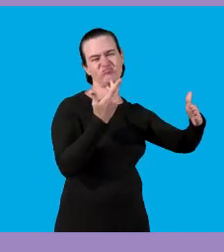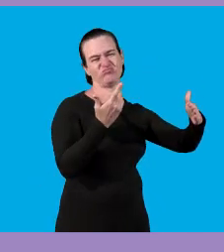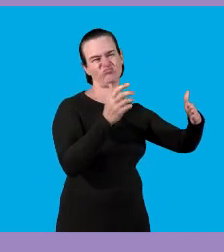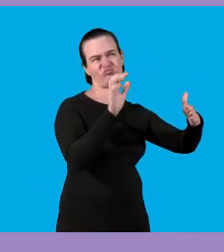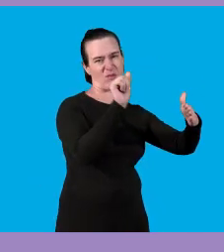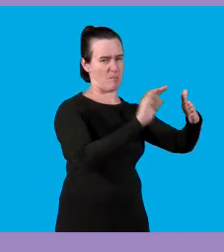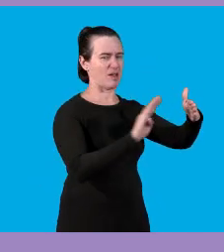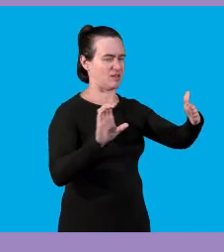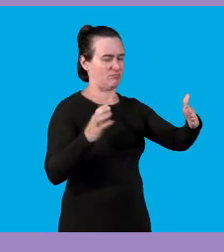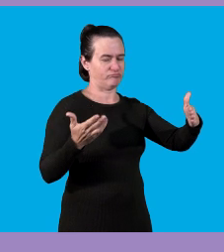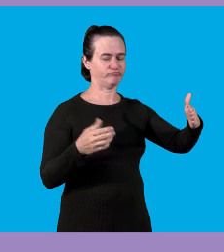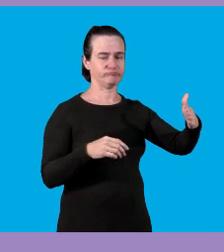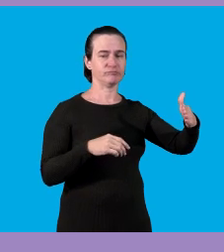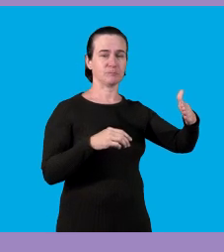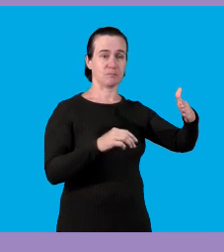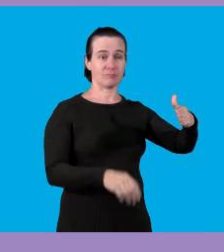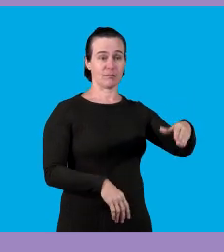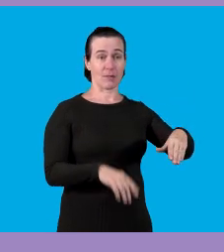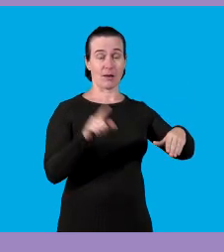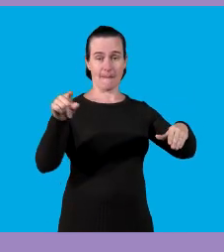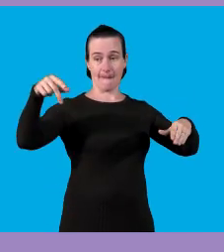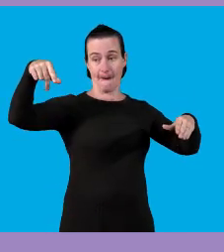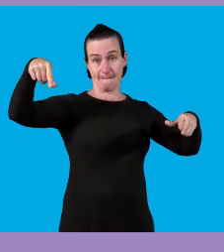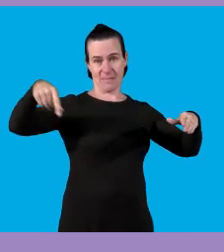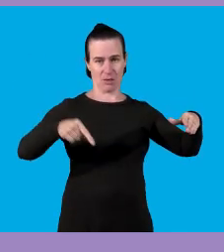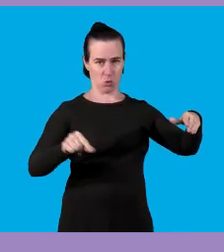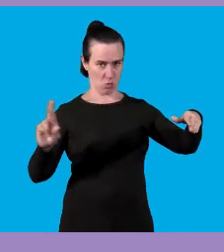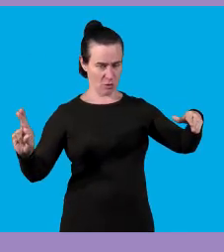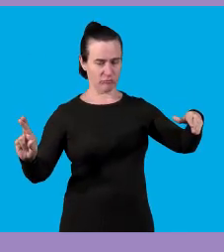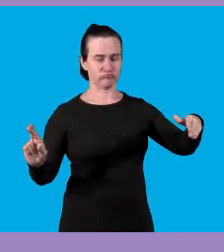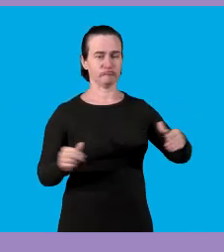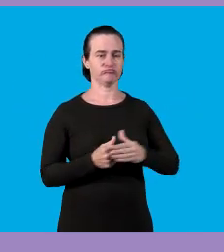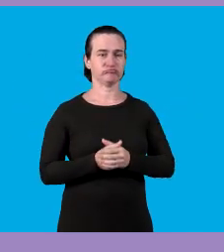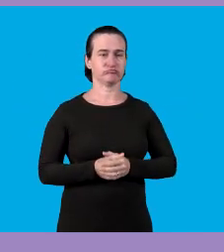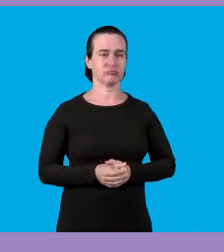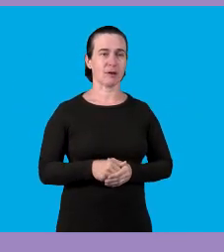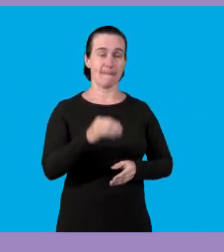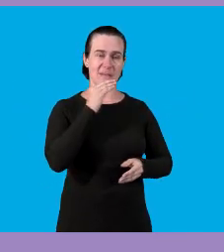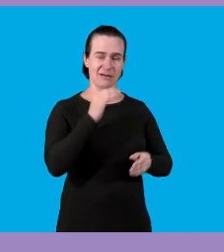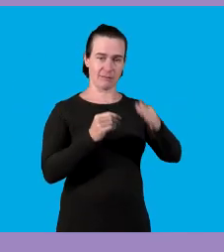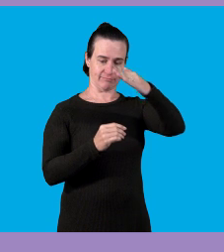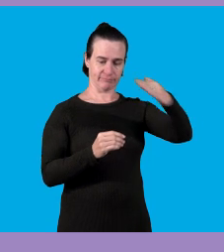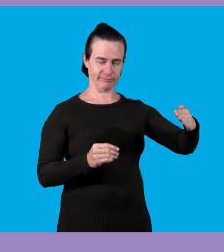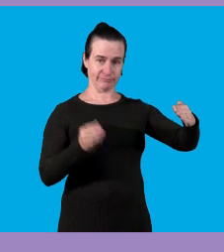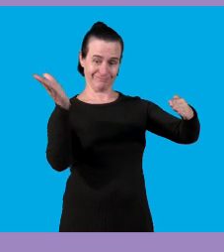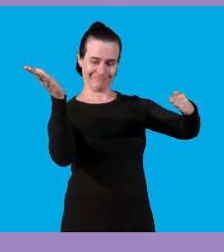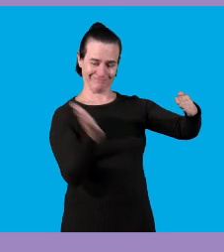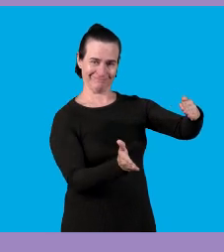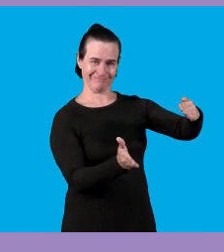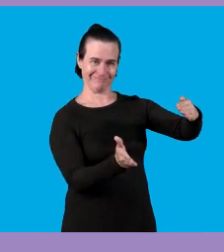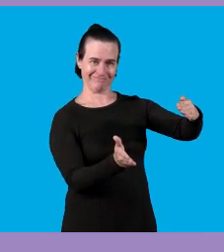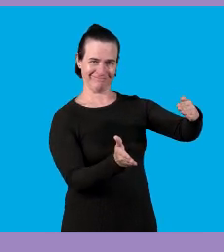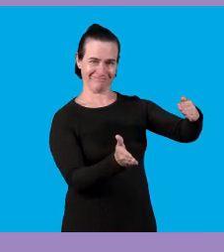say ABC and PQR, then we are also going to look, if we're looking at